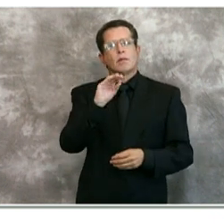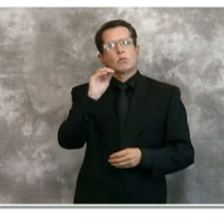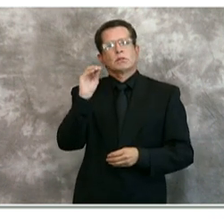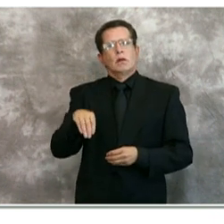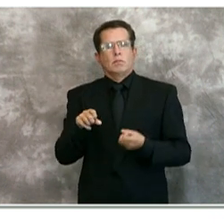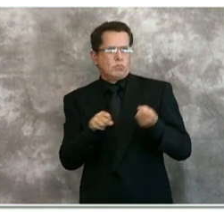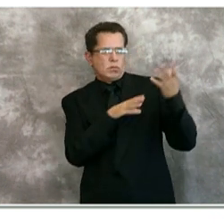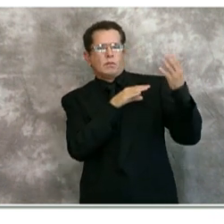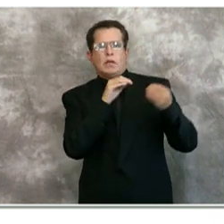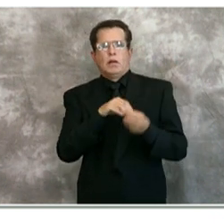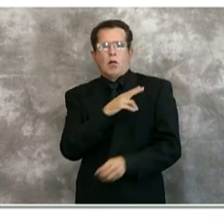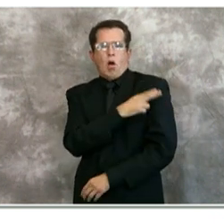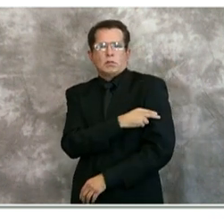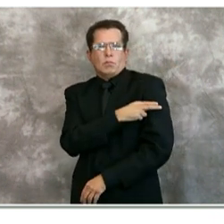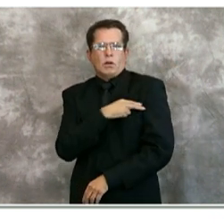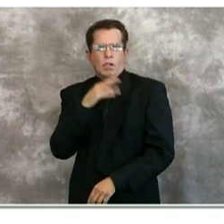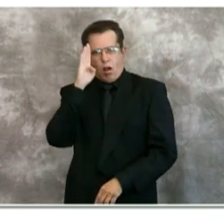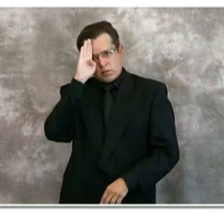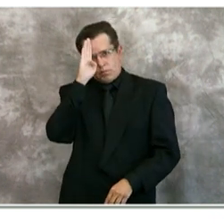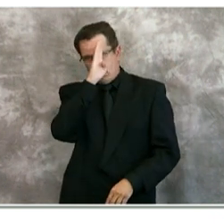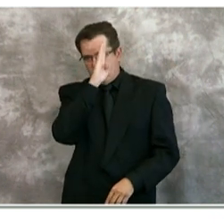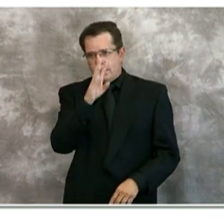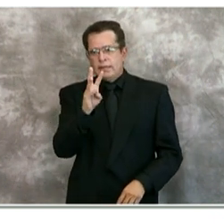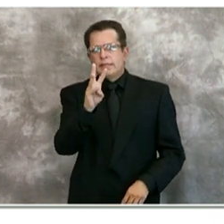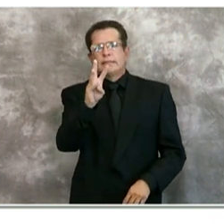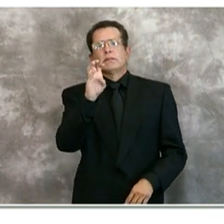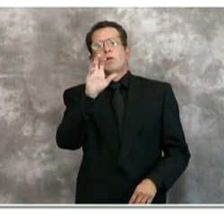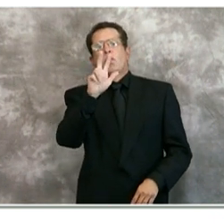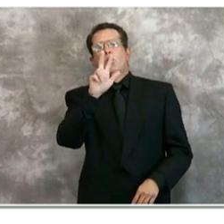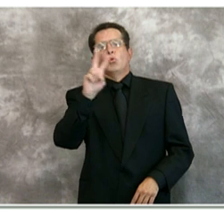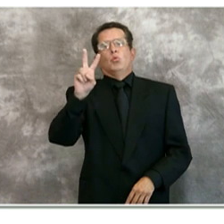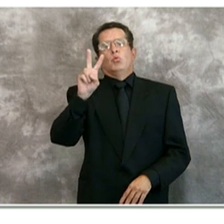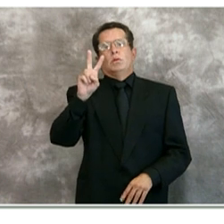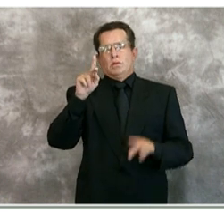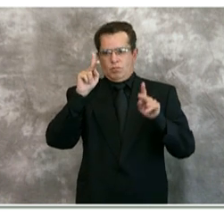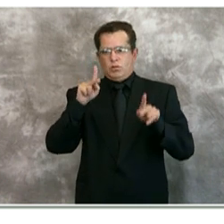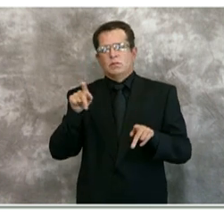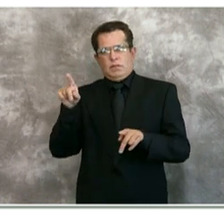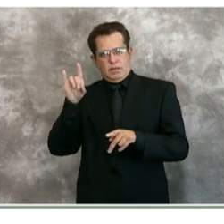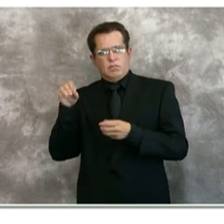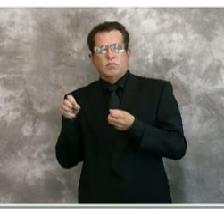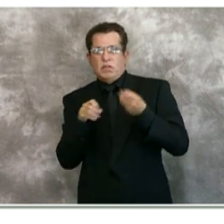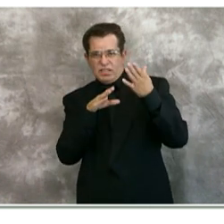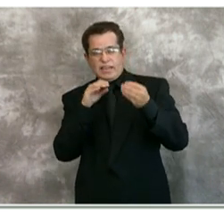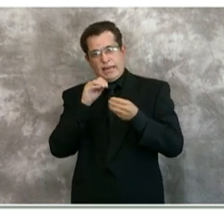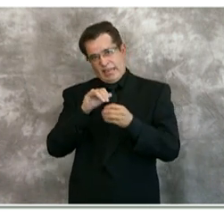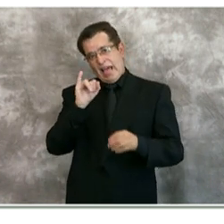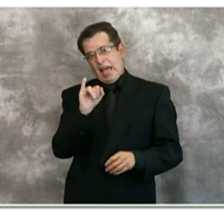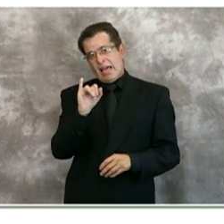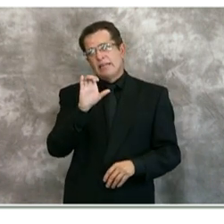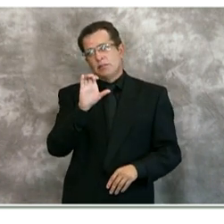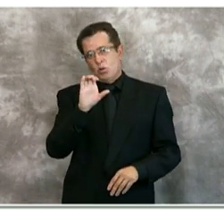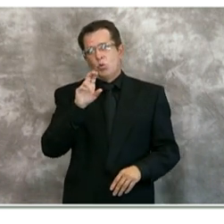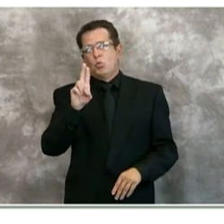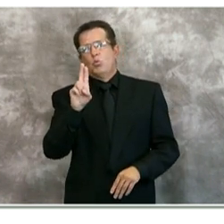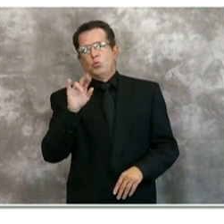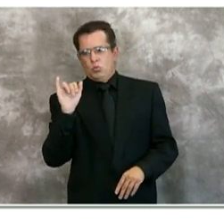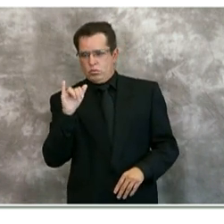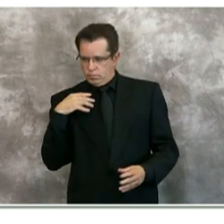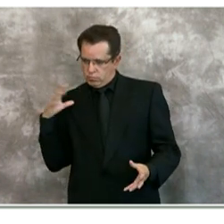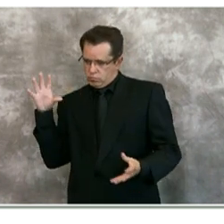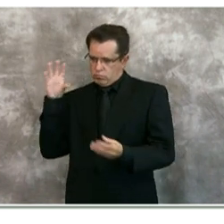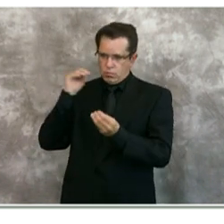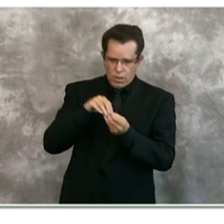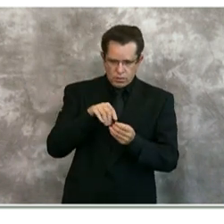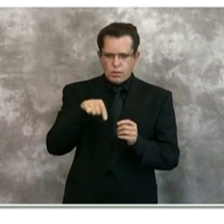this includes 632 individuals that have been admitted to the ICU. This number is 2%